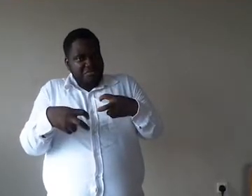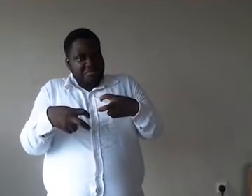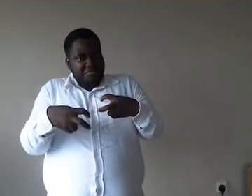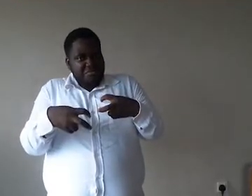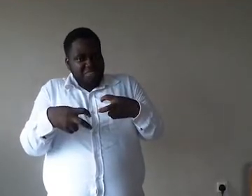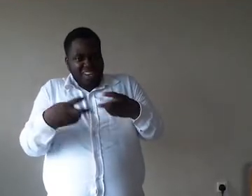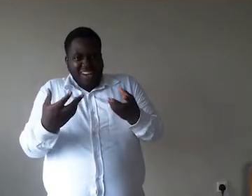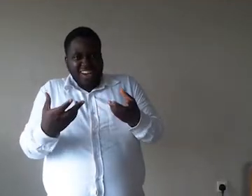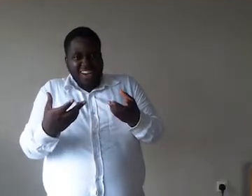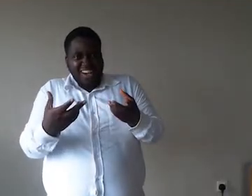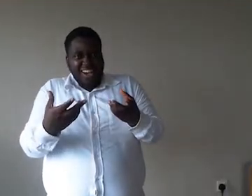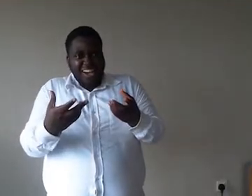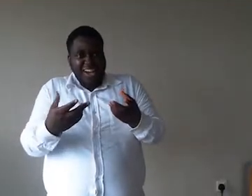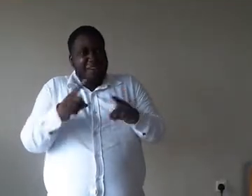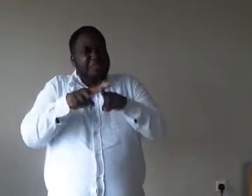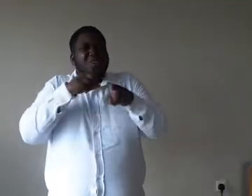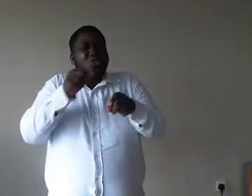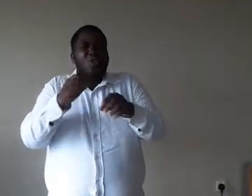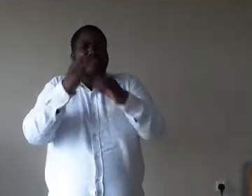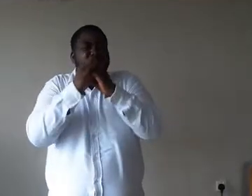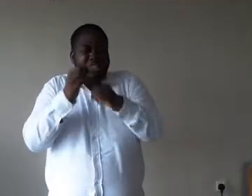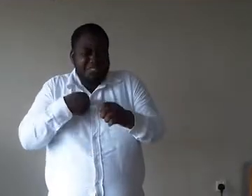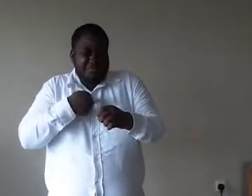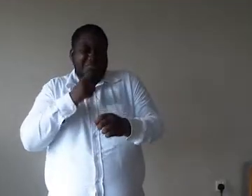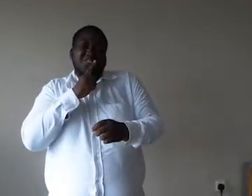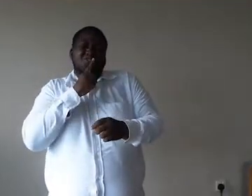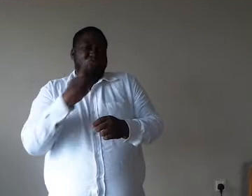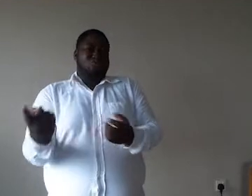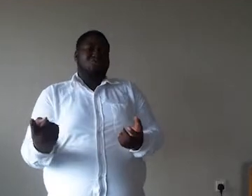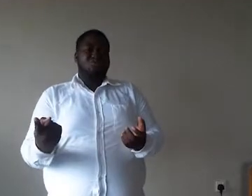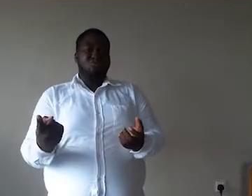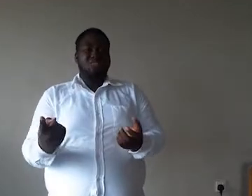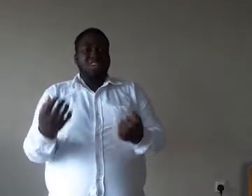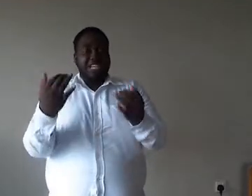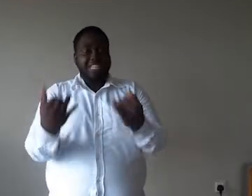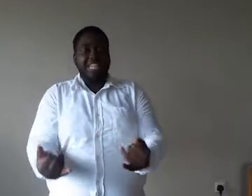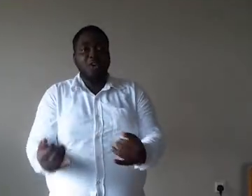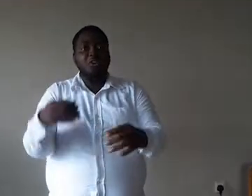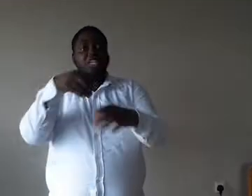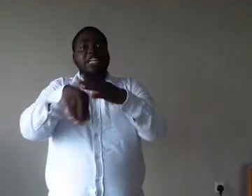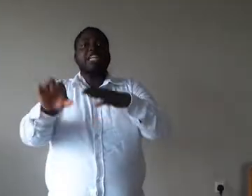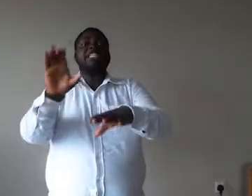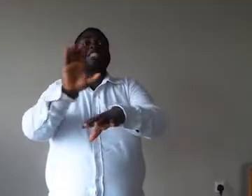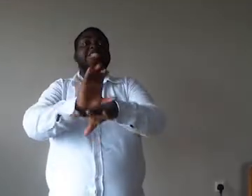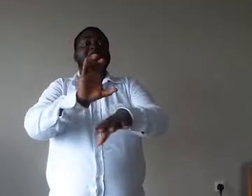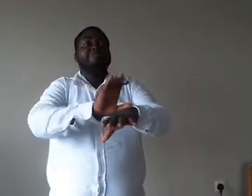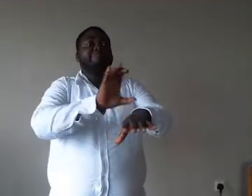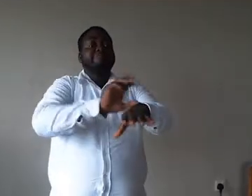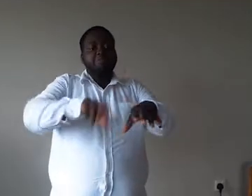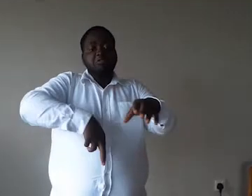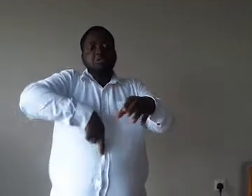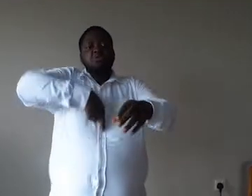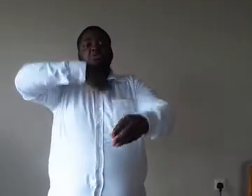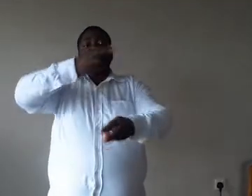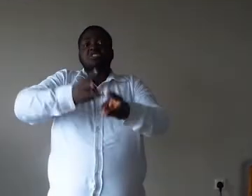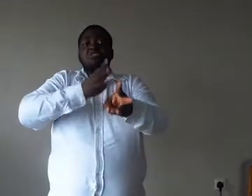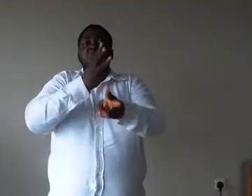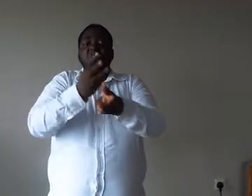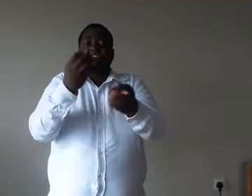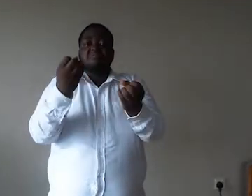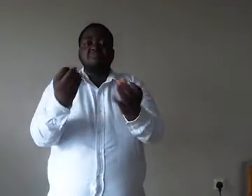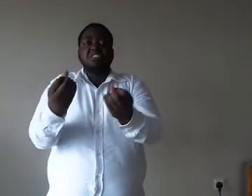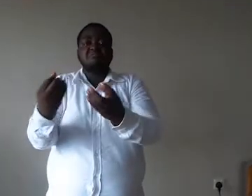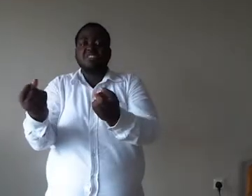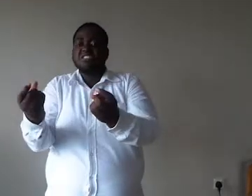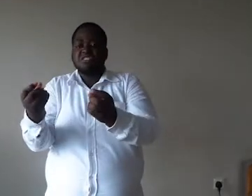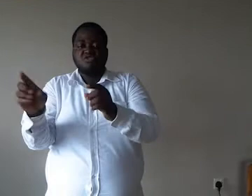things are happening. And indeed, we prefer to worship God. We want to worship God. That is good, but how do we seek to worship